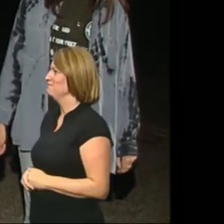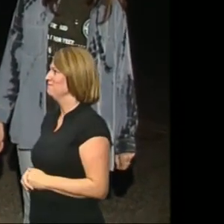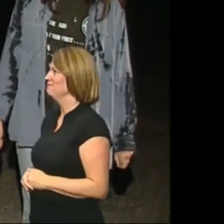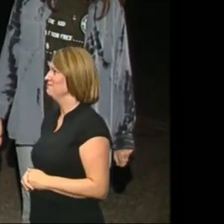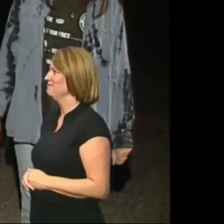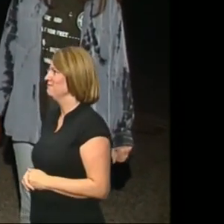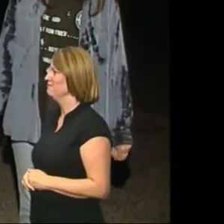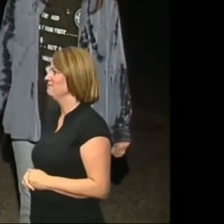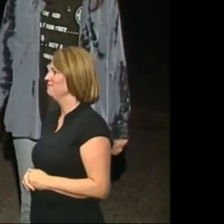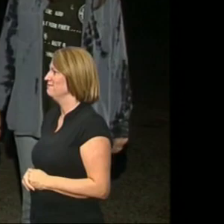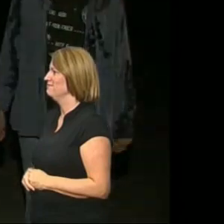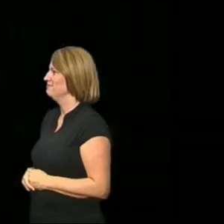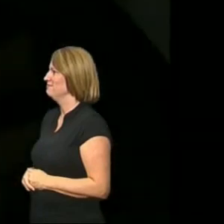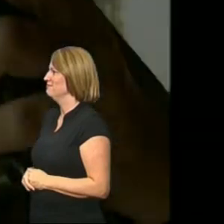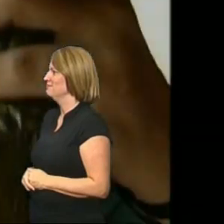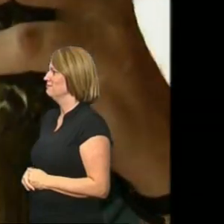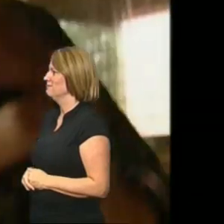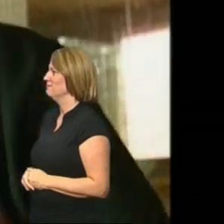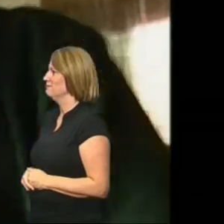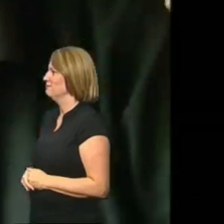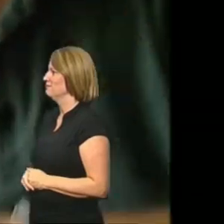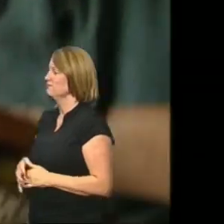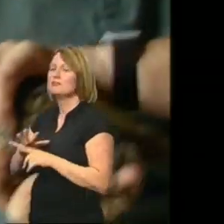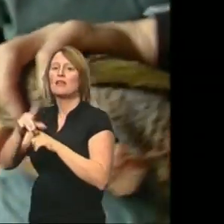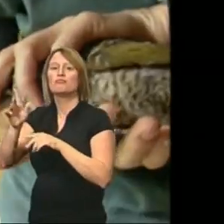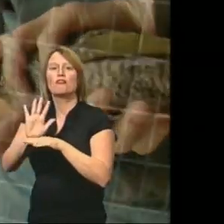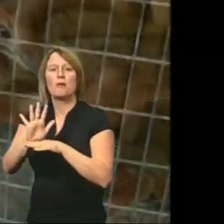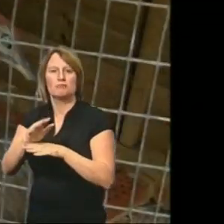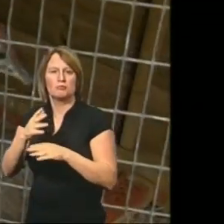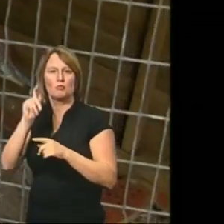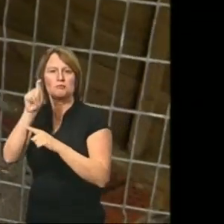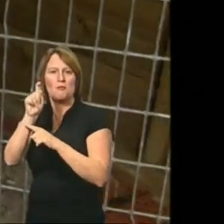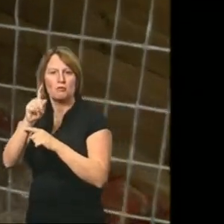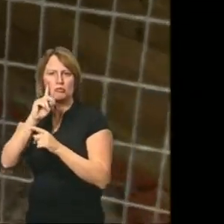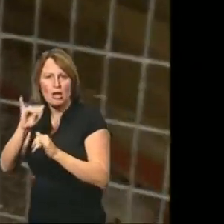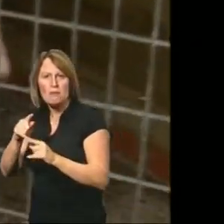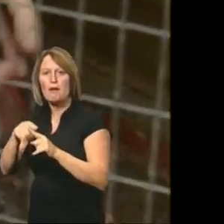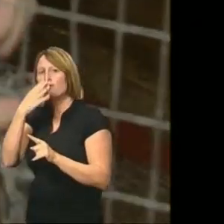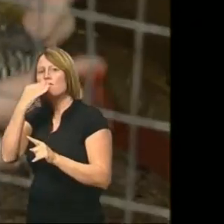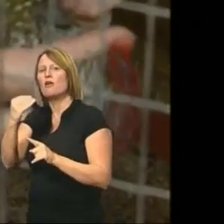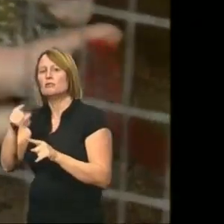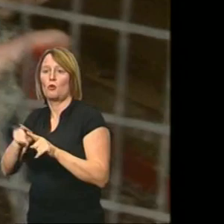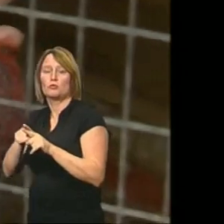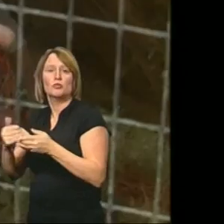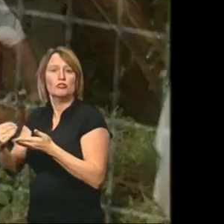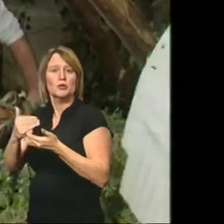concerned. It's the best we could have hoped for. In the next episode, we check on the progress of the green